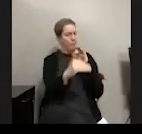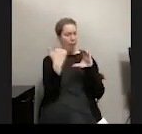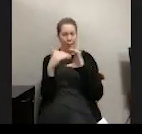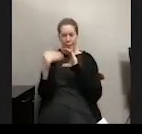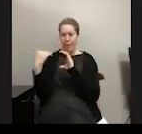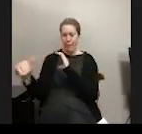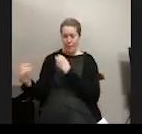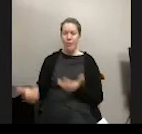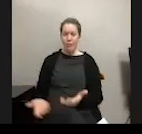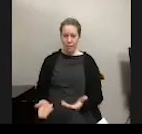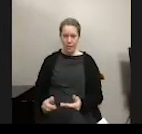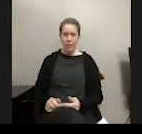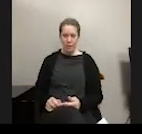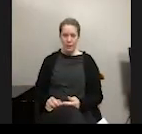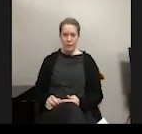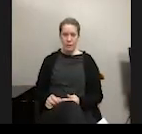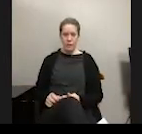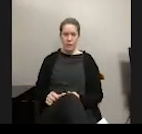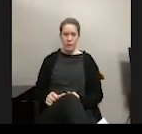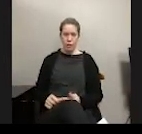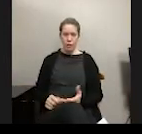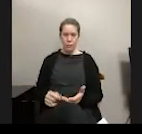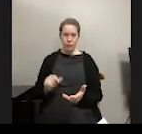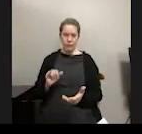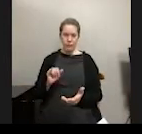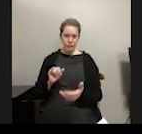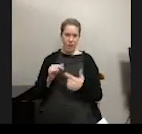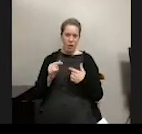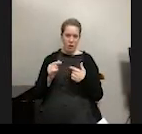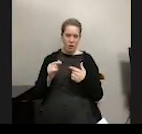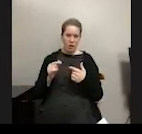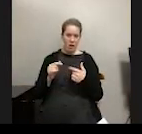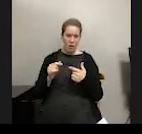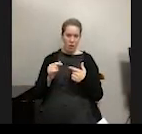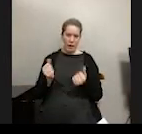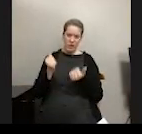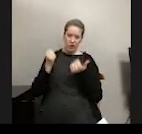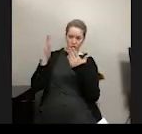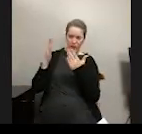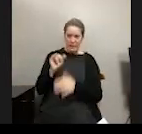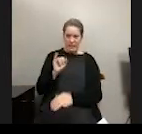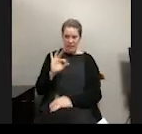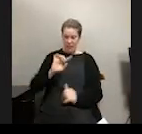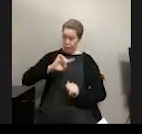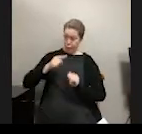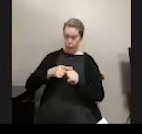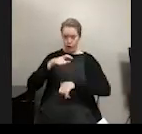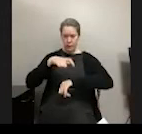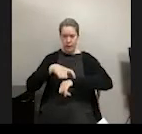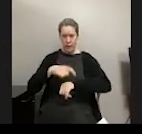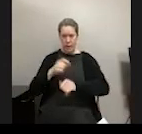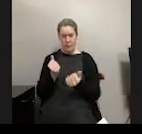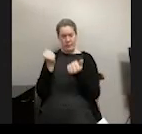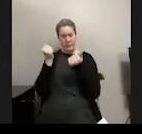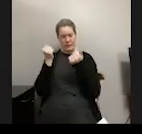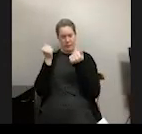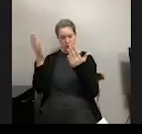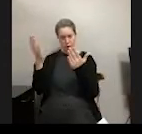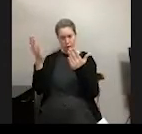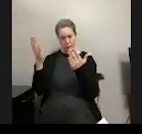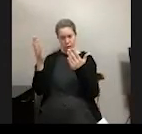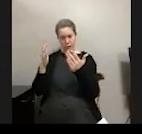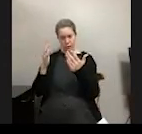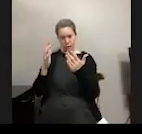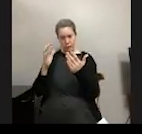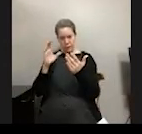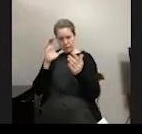When I do suggest it to folks, if it's for the first time, I really do suggest they find someone that's doing something like what they like